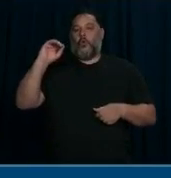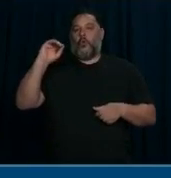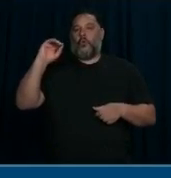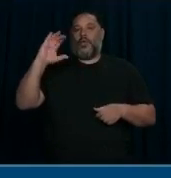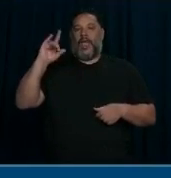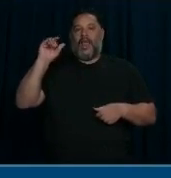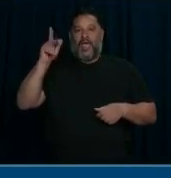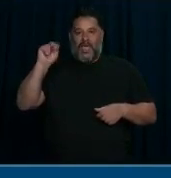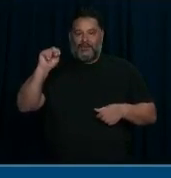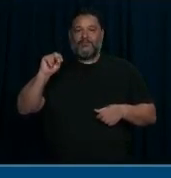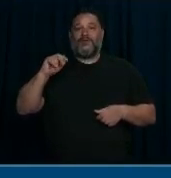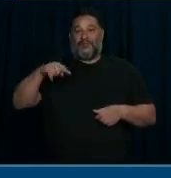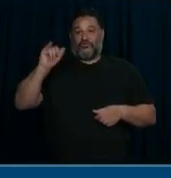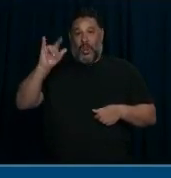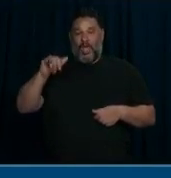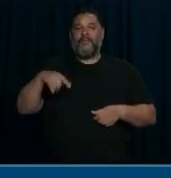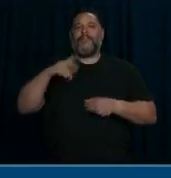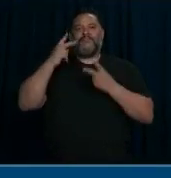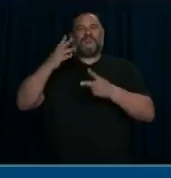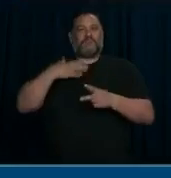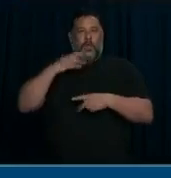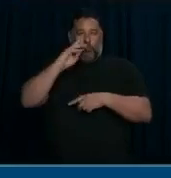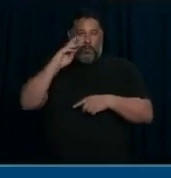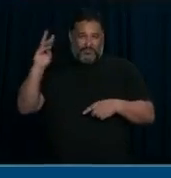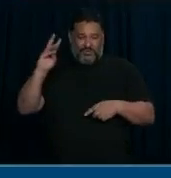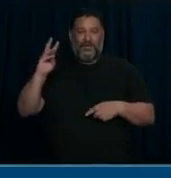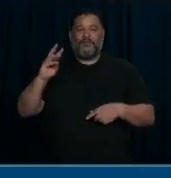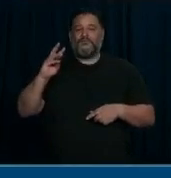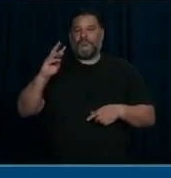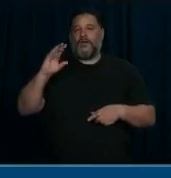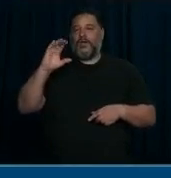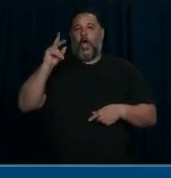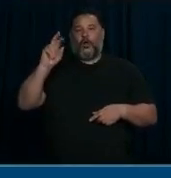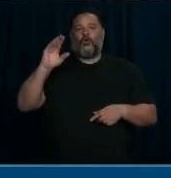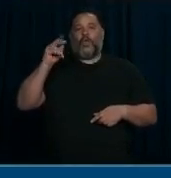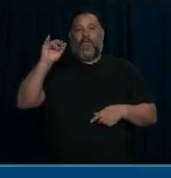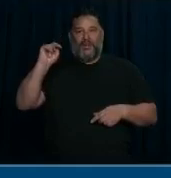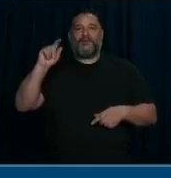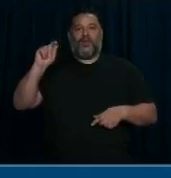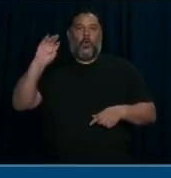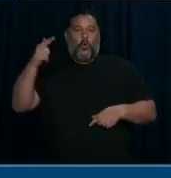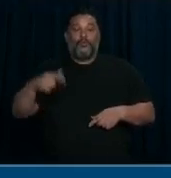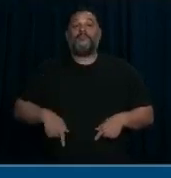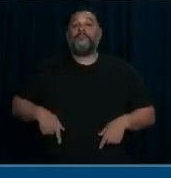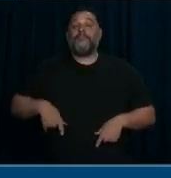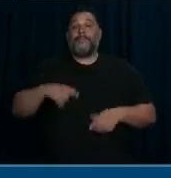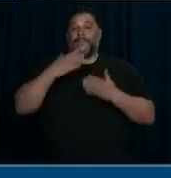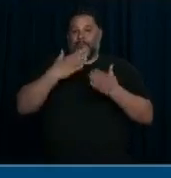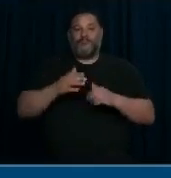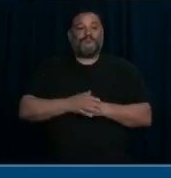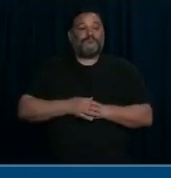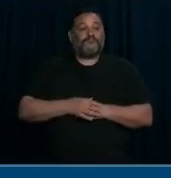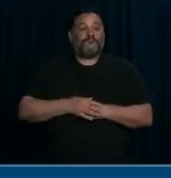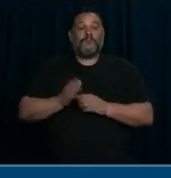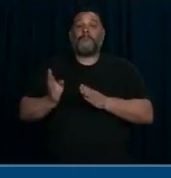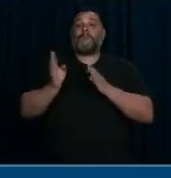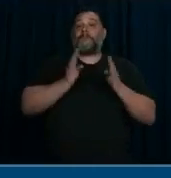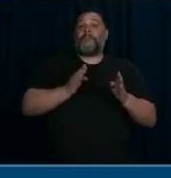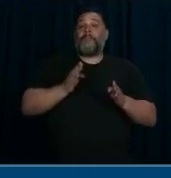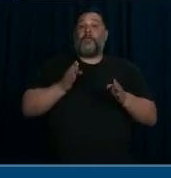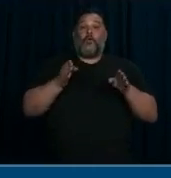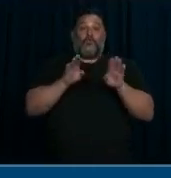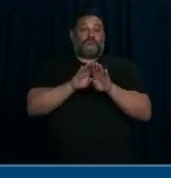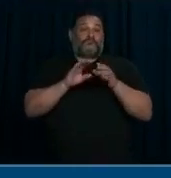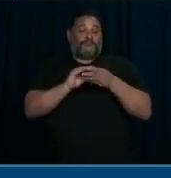visit connor4az.com to learn more. Thank you very much. Ms. Galán-Woods, the next closing statement. We have a lot of